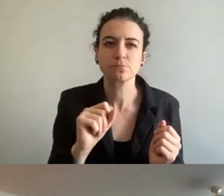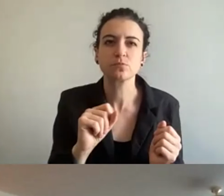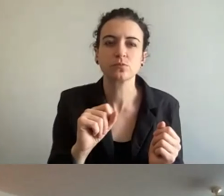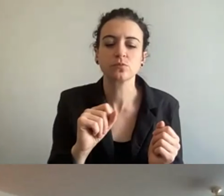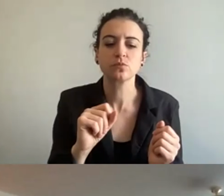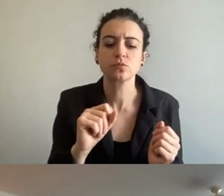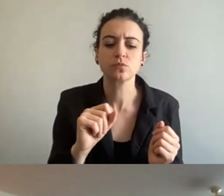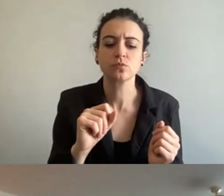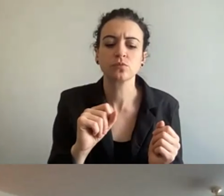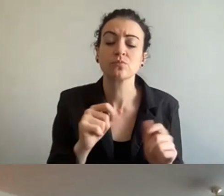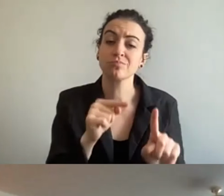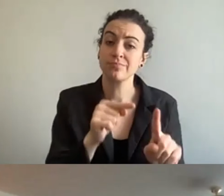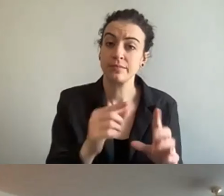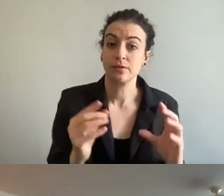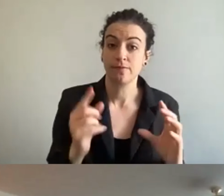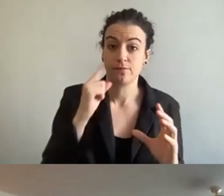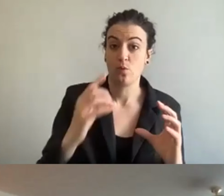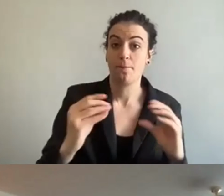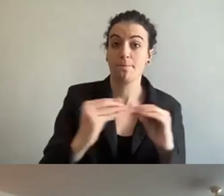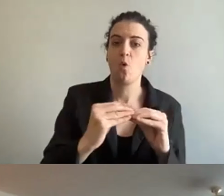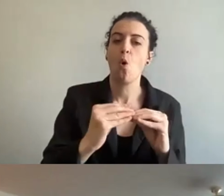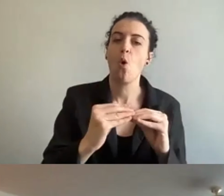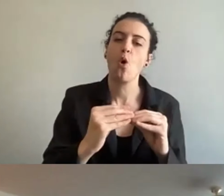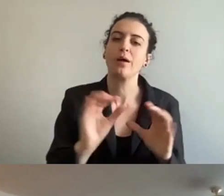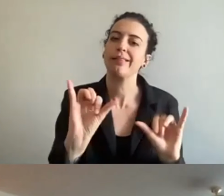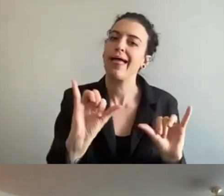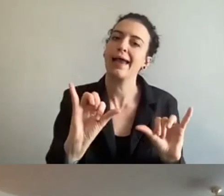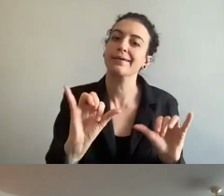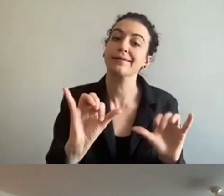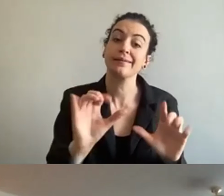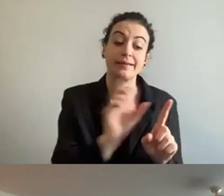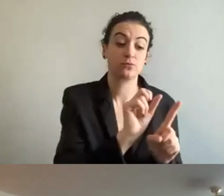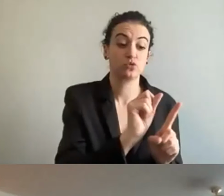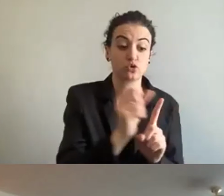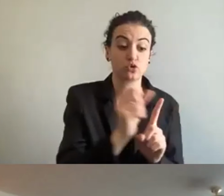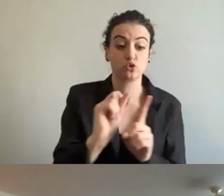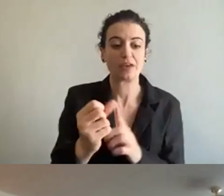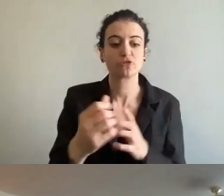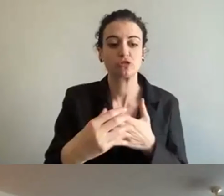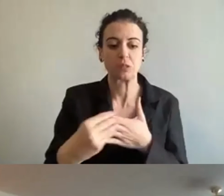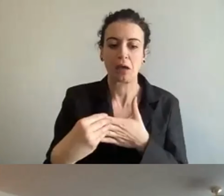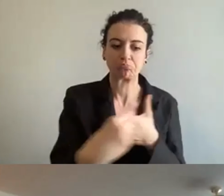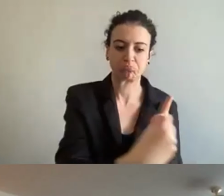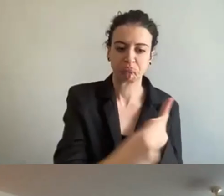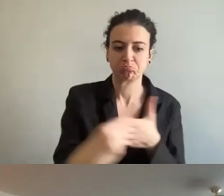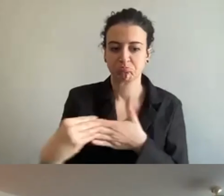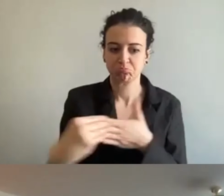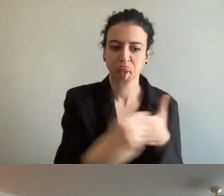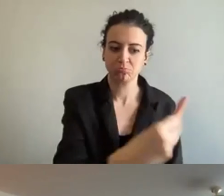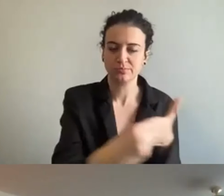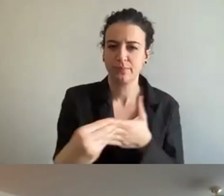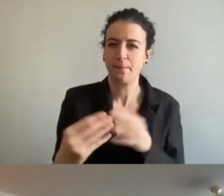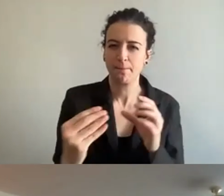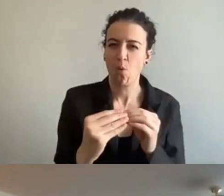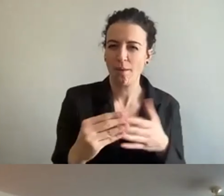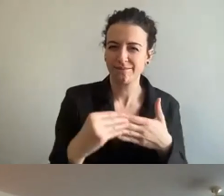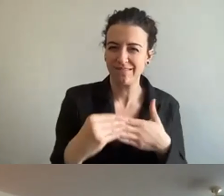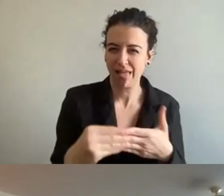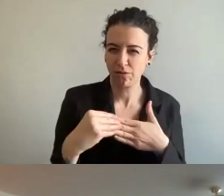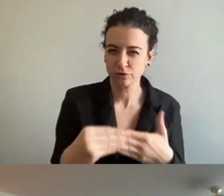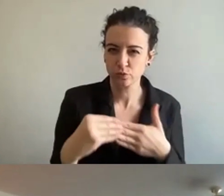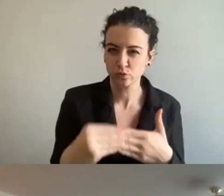it's for more lenient cases, but then for the people that need